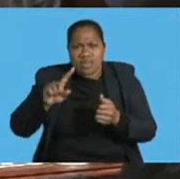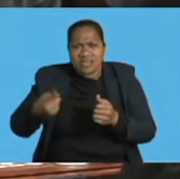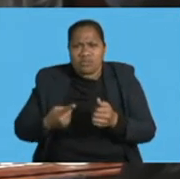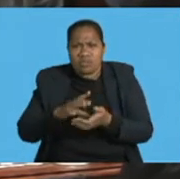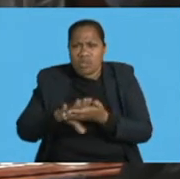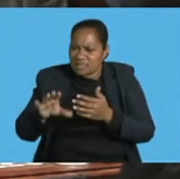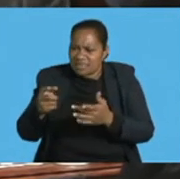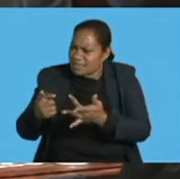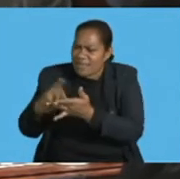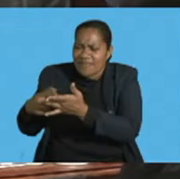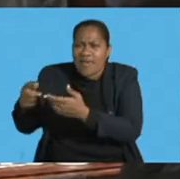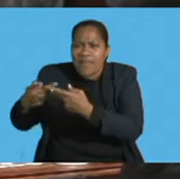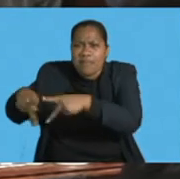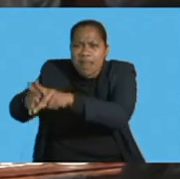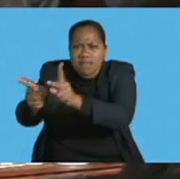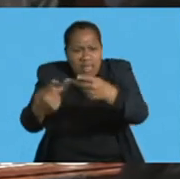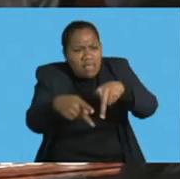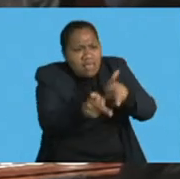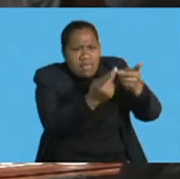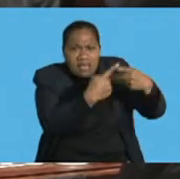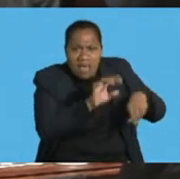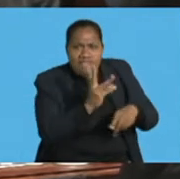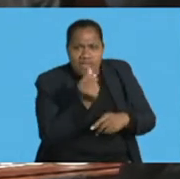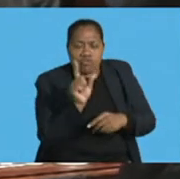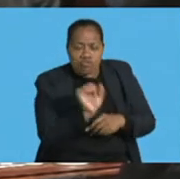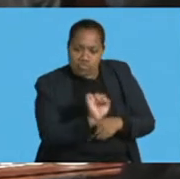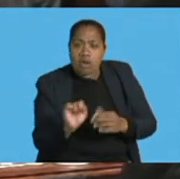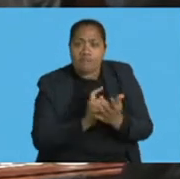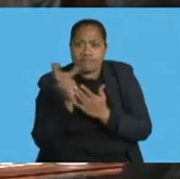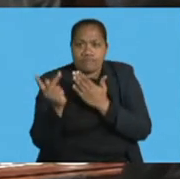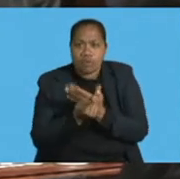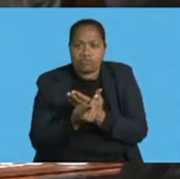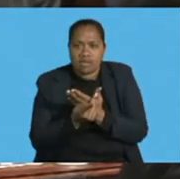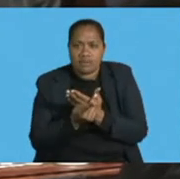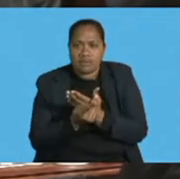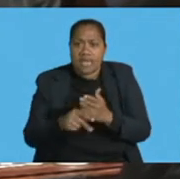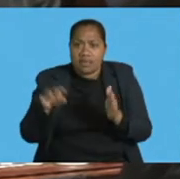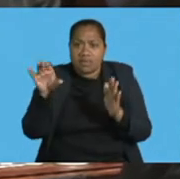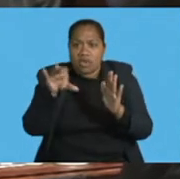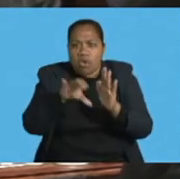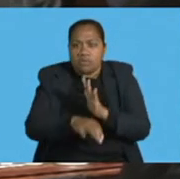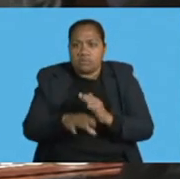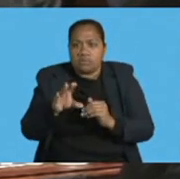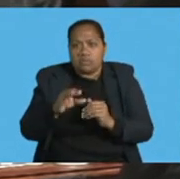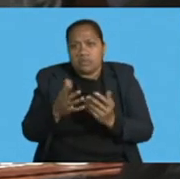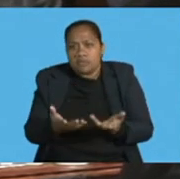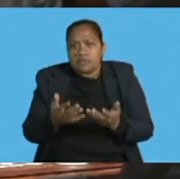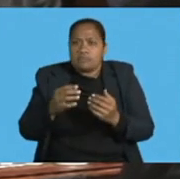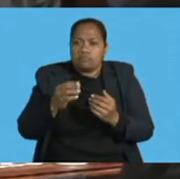Matinivere village coastal protection project, $242,000. Nawaisoma village coastal protection